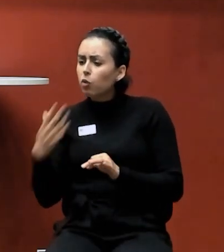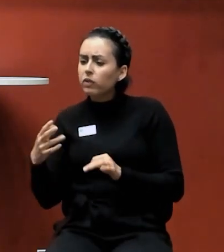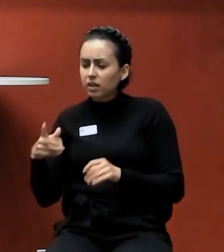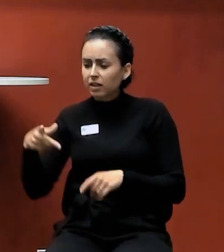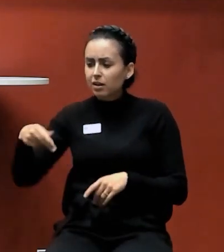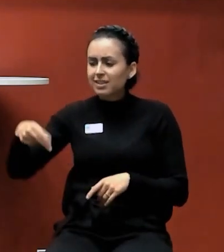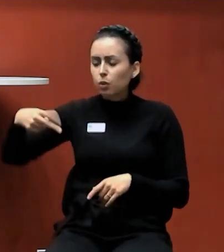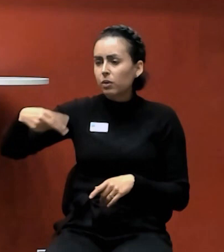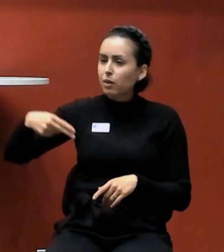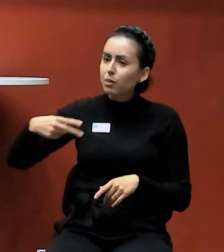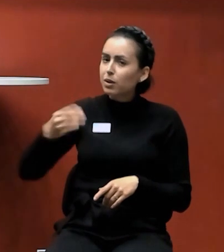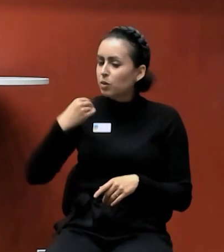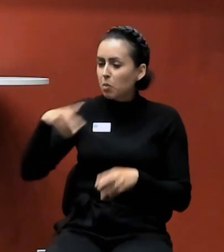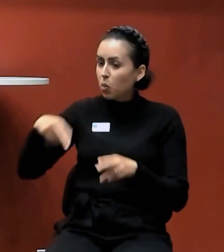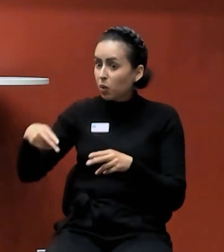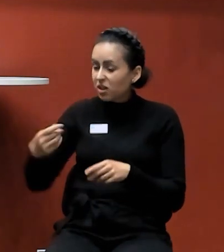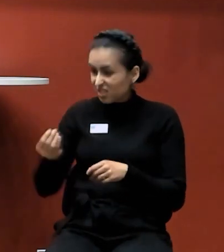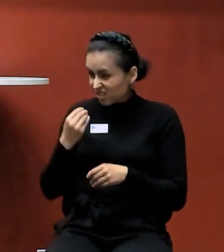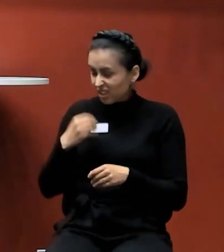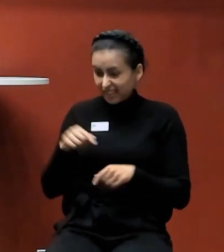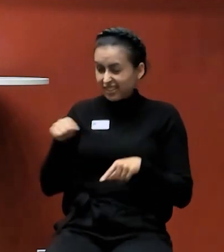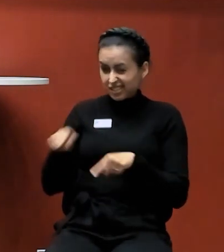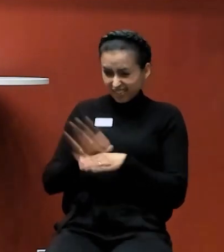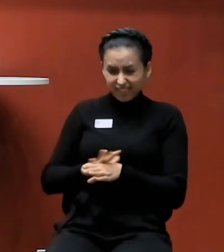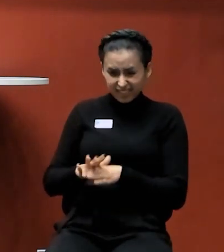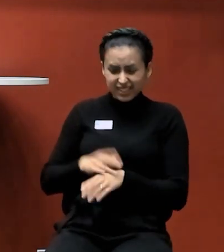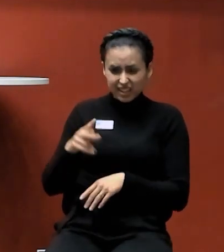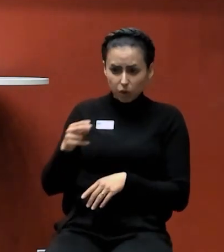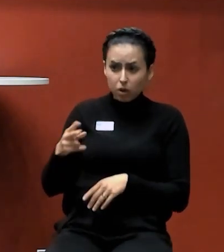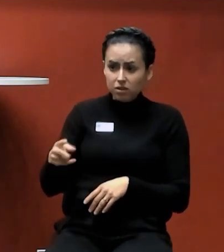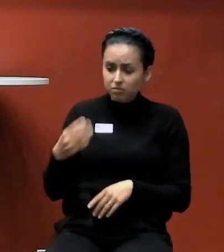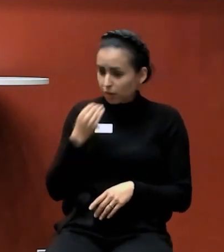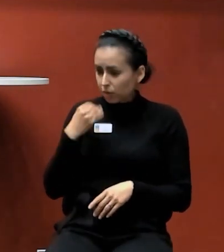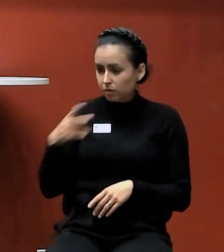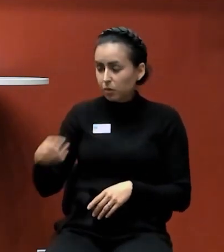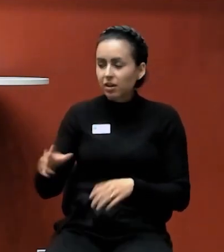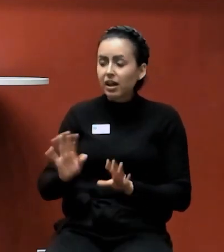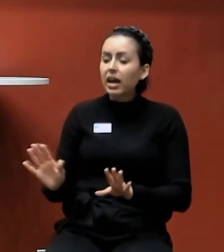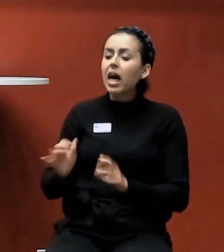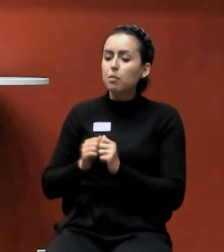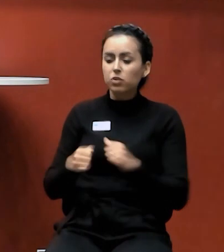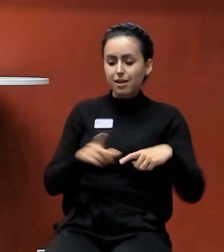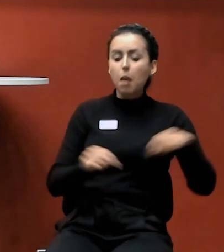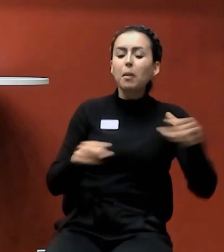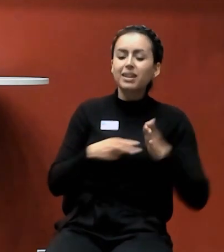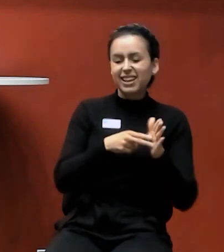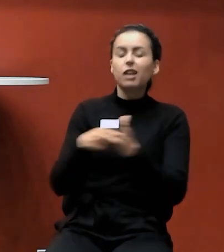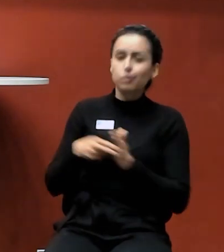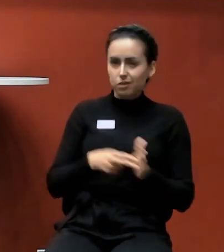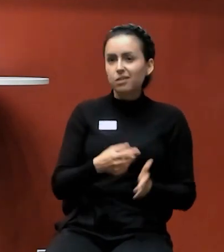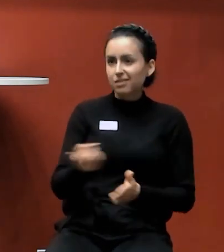And they just looked at me and said, well, we're gonna use chopsticks in this piece? I said, no, but you are gonna need them for the Japan tour.